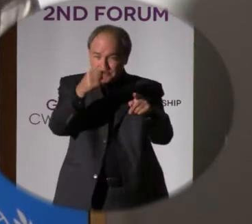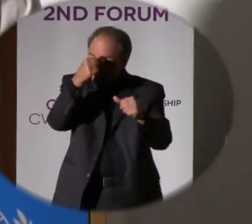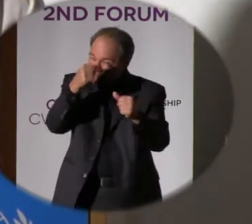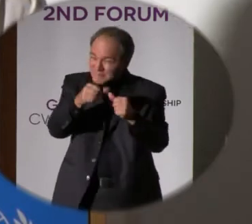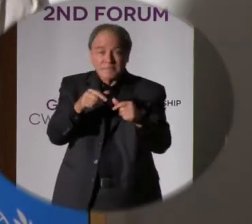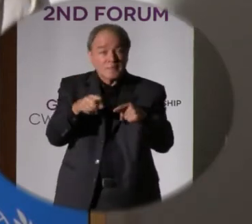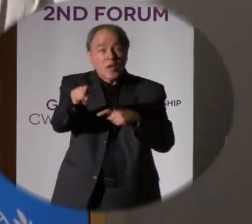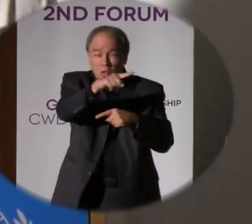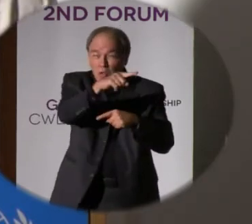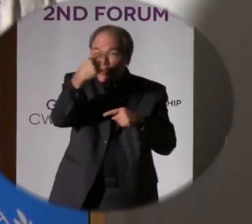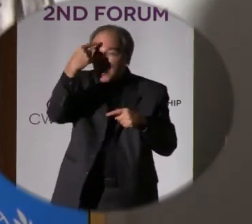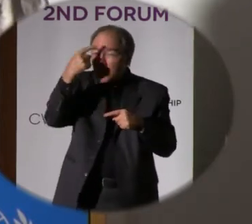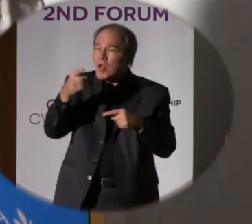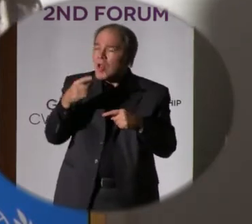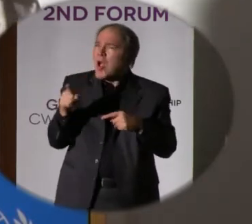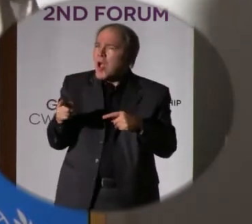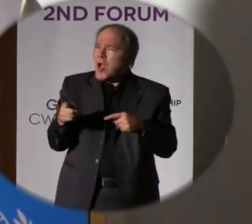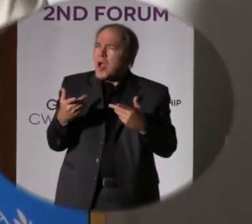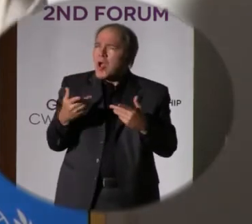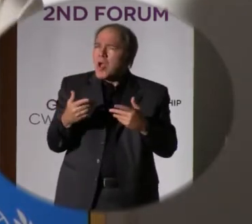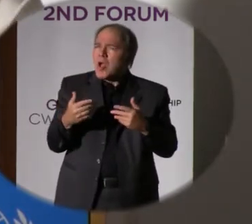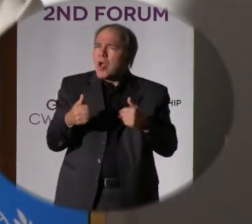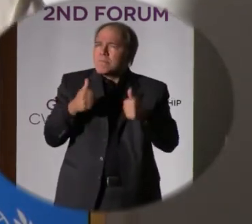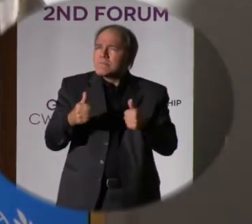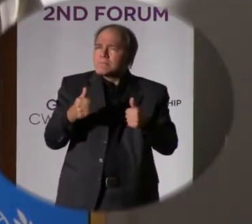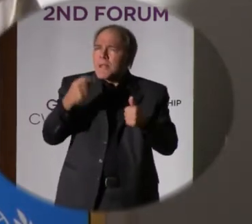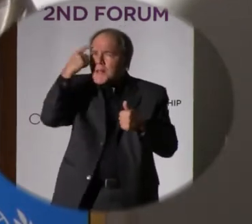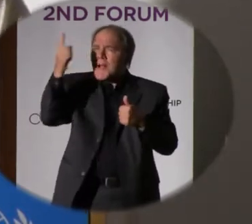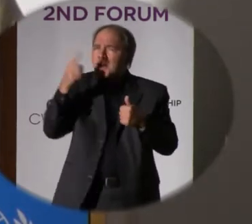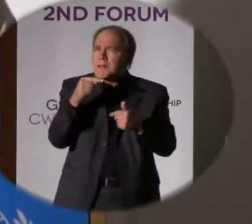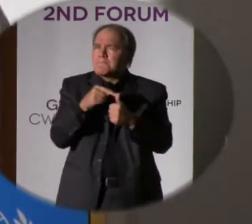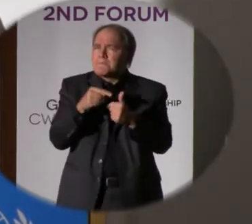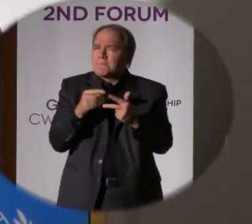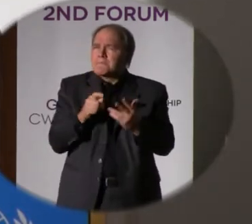thought that the X, Y, and Z were a good idea.